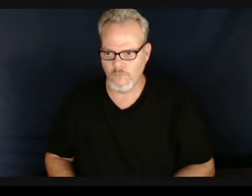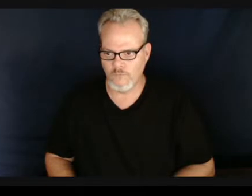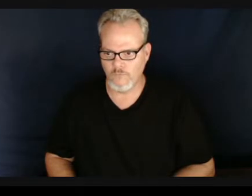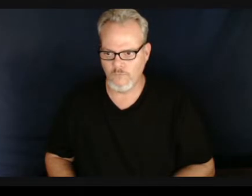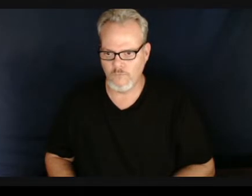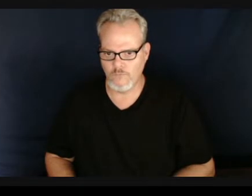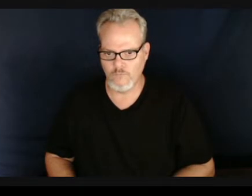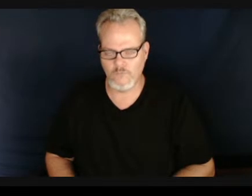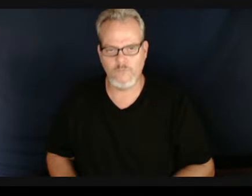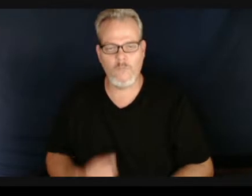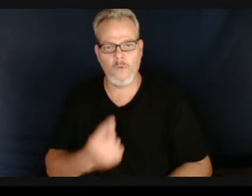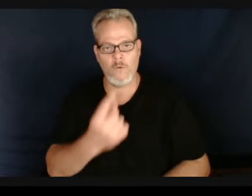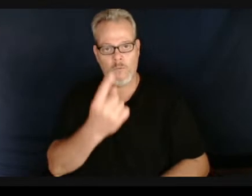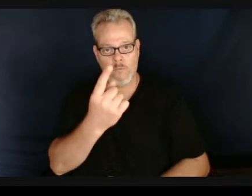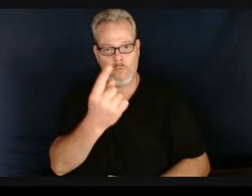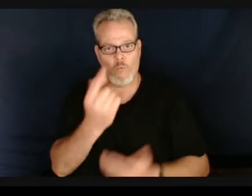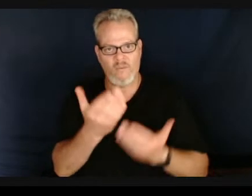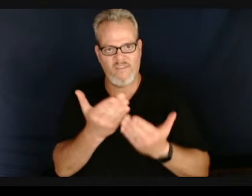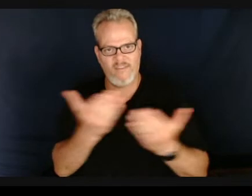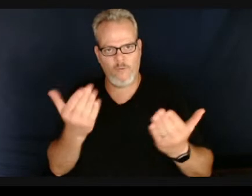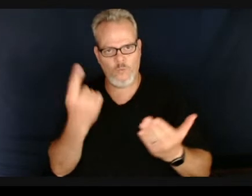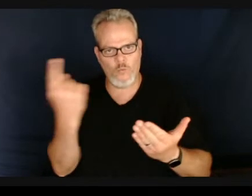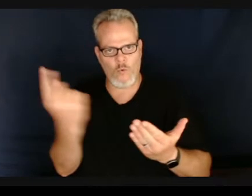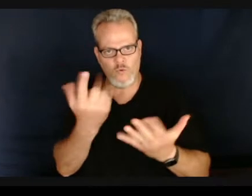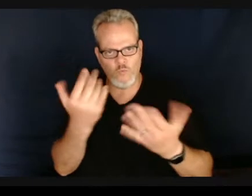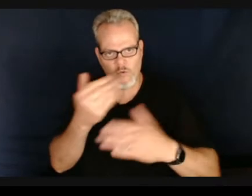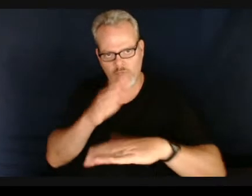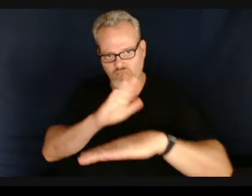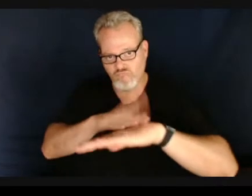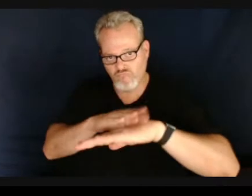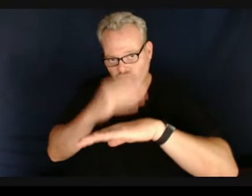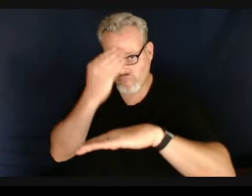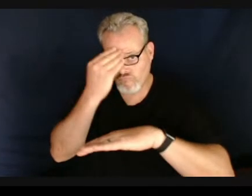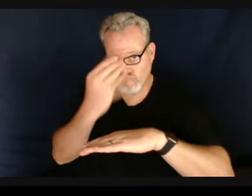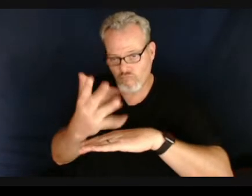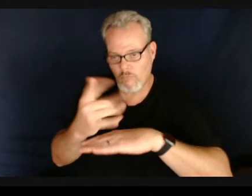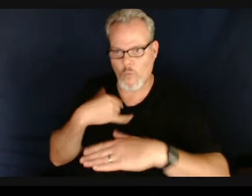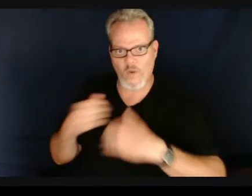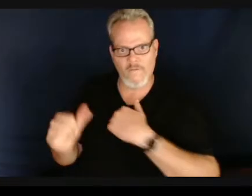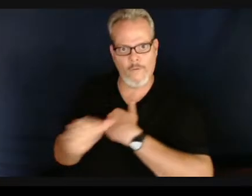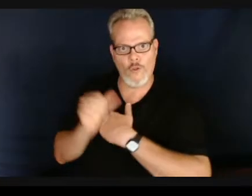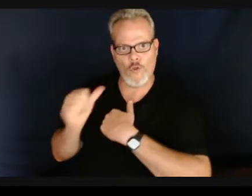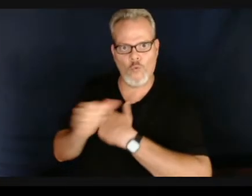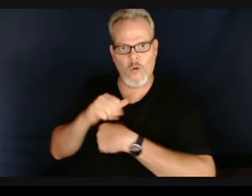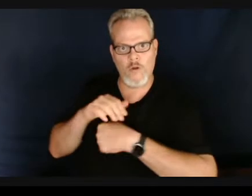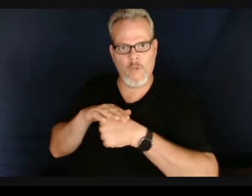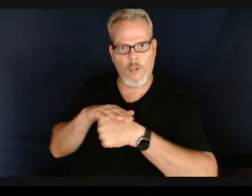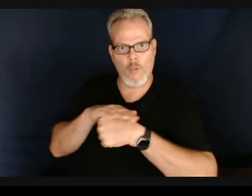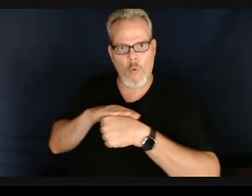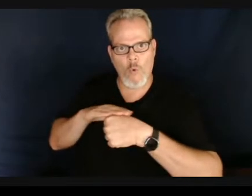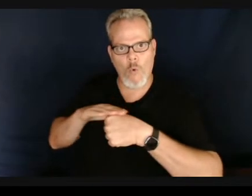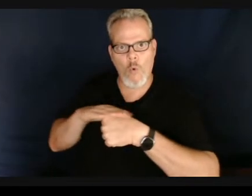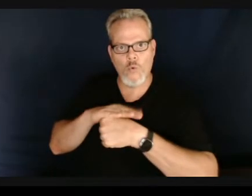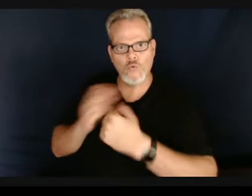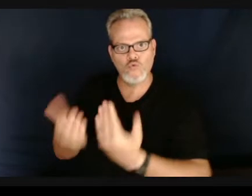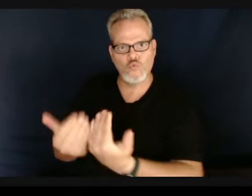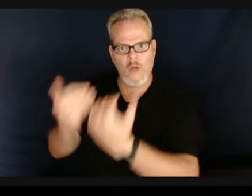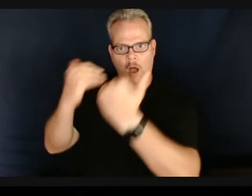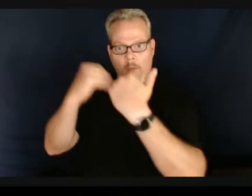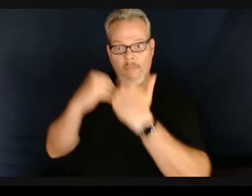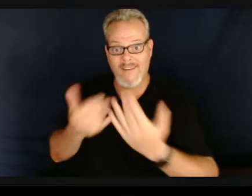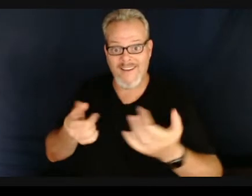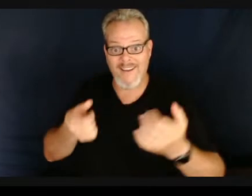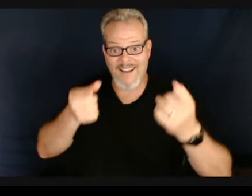and reinform is this threat of local tsunami. That those tsunamis in 46 and 1960